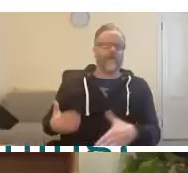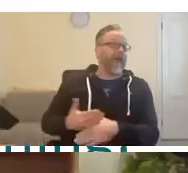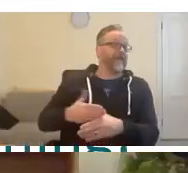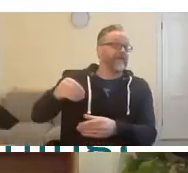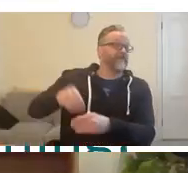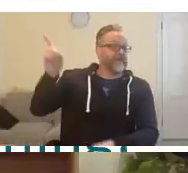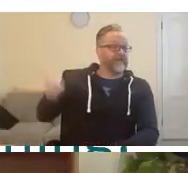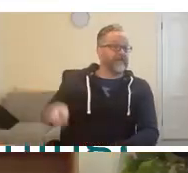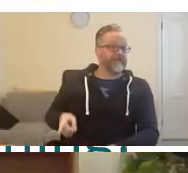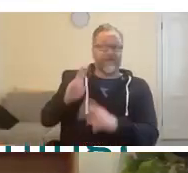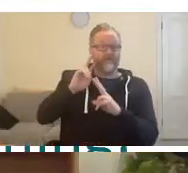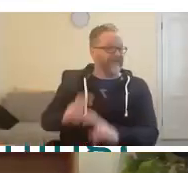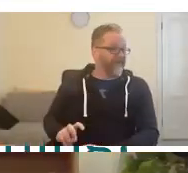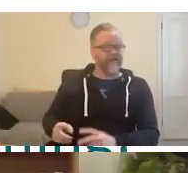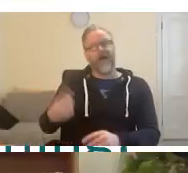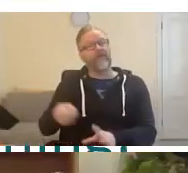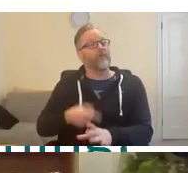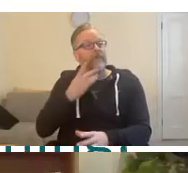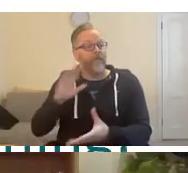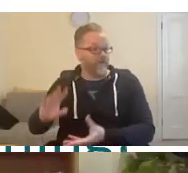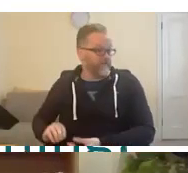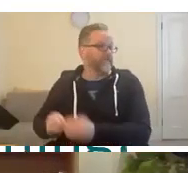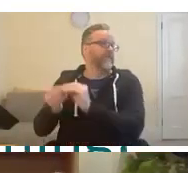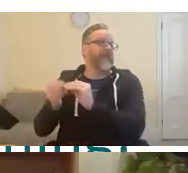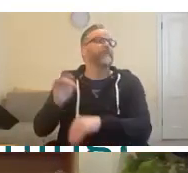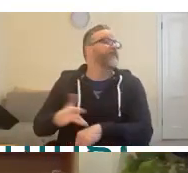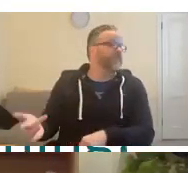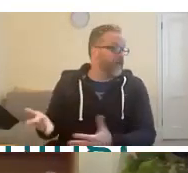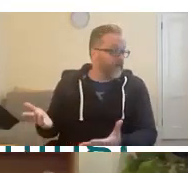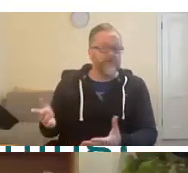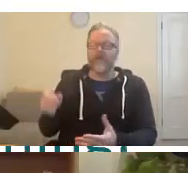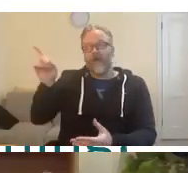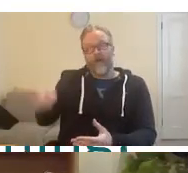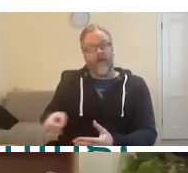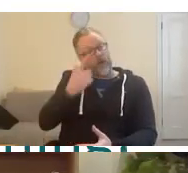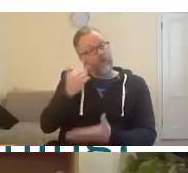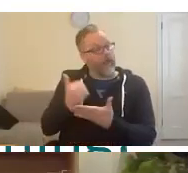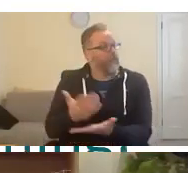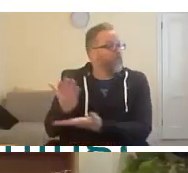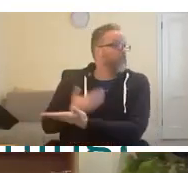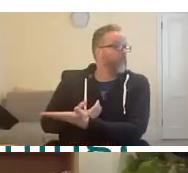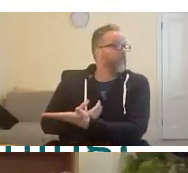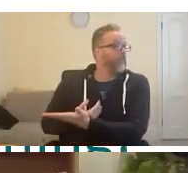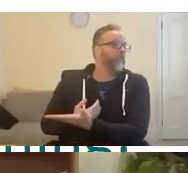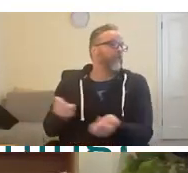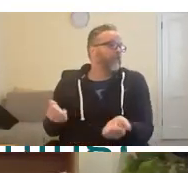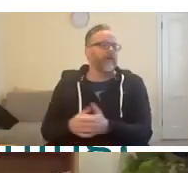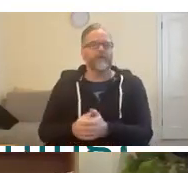ingredients that researchers and other young people and professionals feel might help as well.